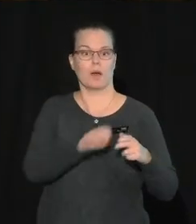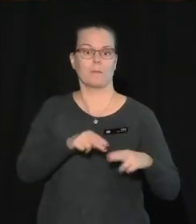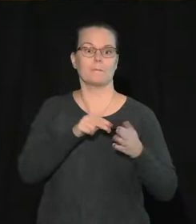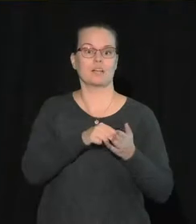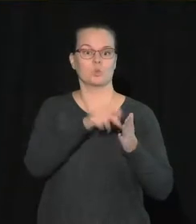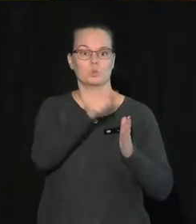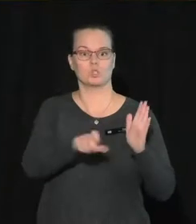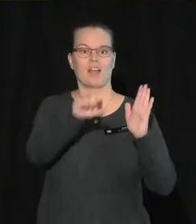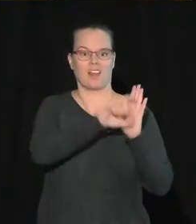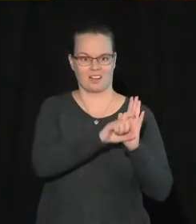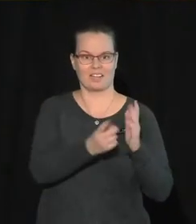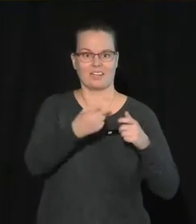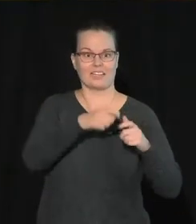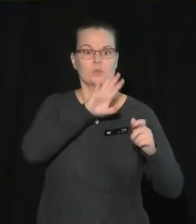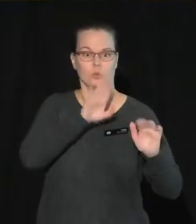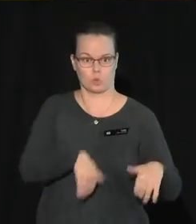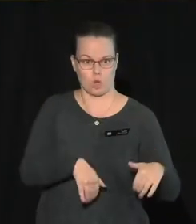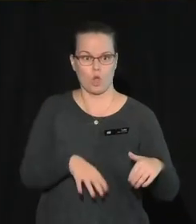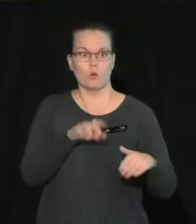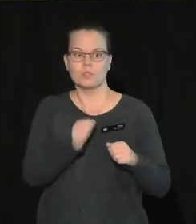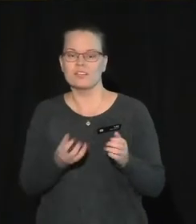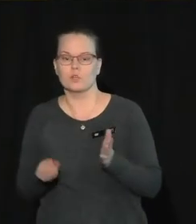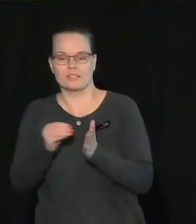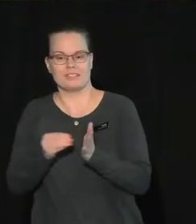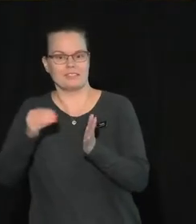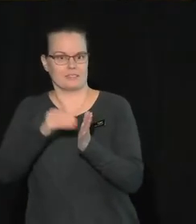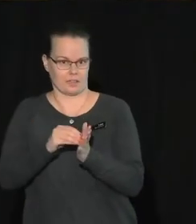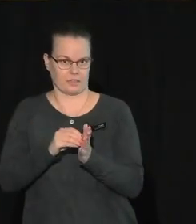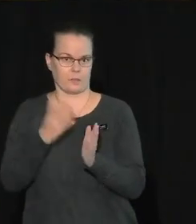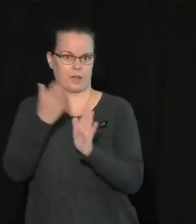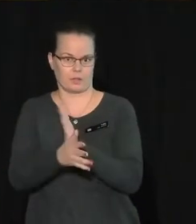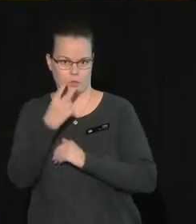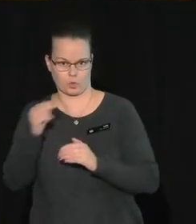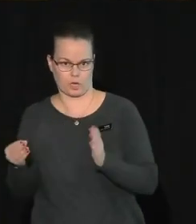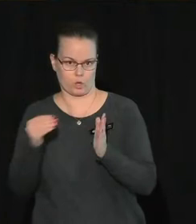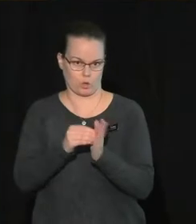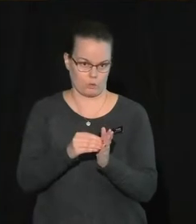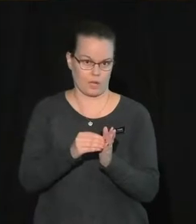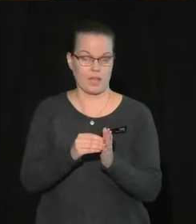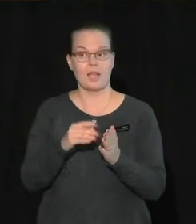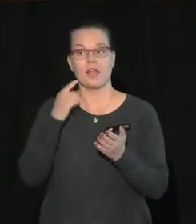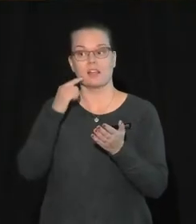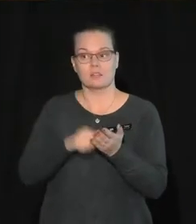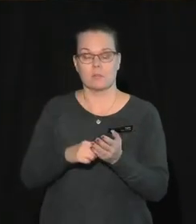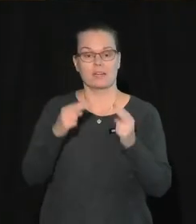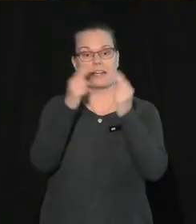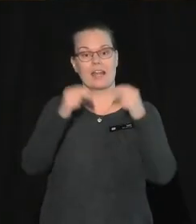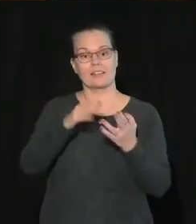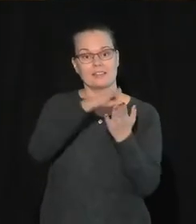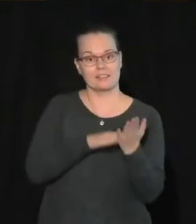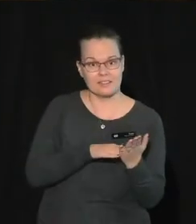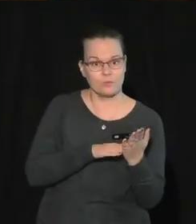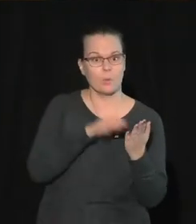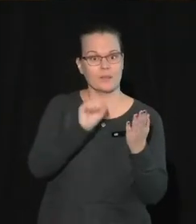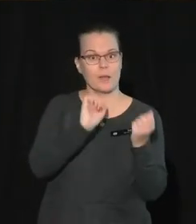are we covering? Where are we demanding accessibility? Well, accessibility will be required for the websites, the